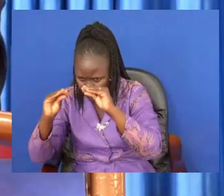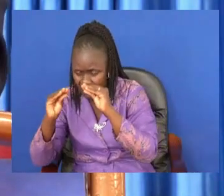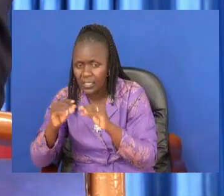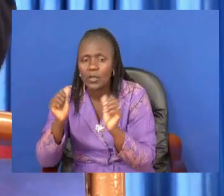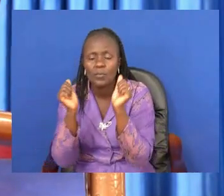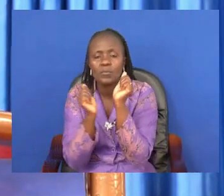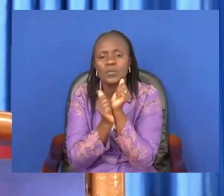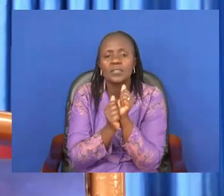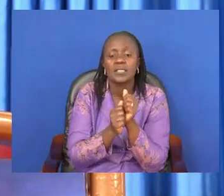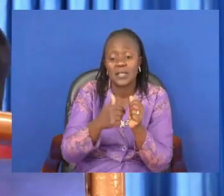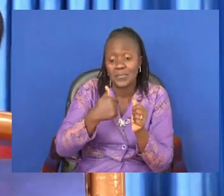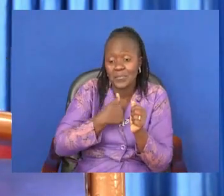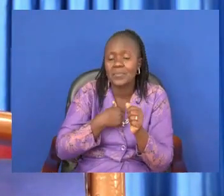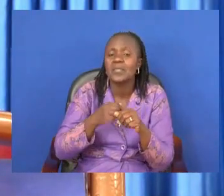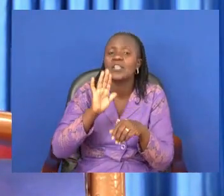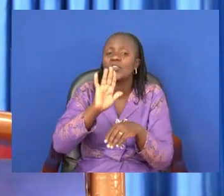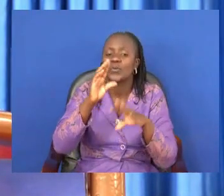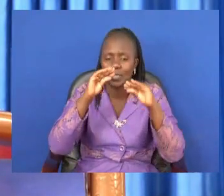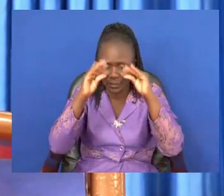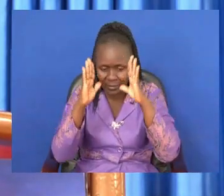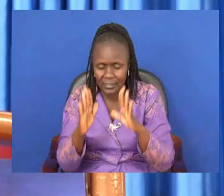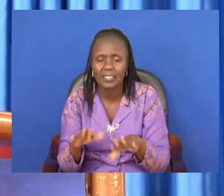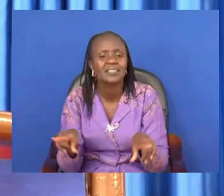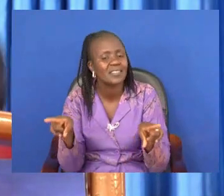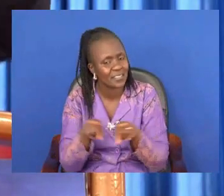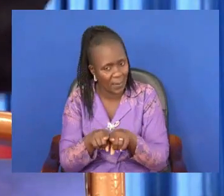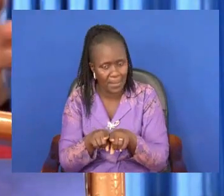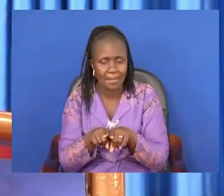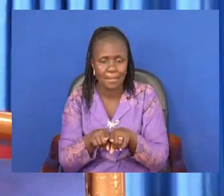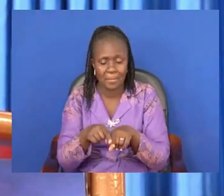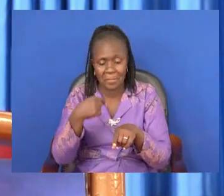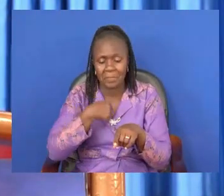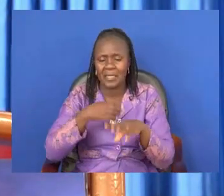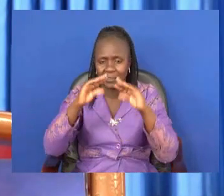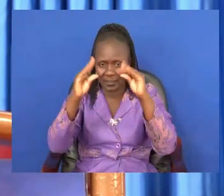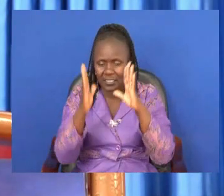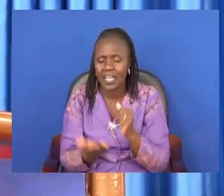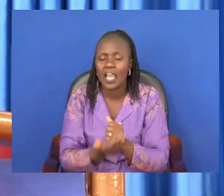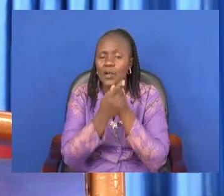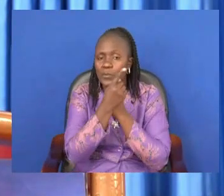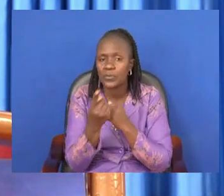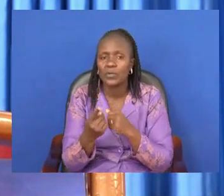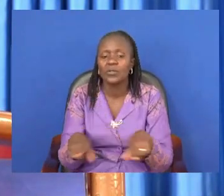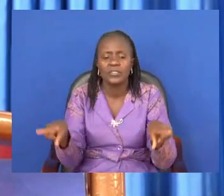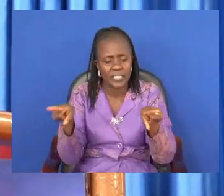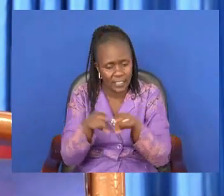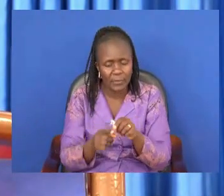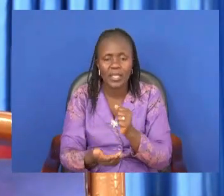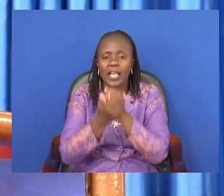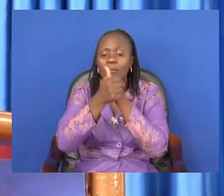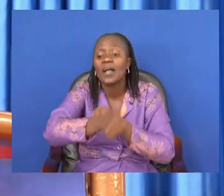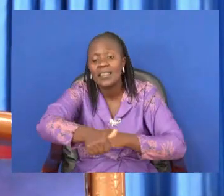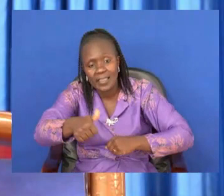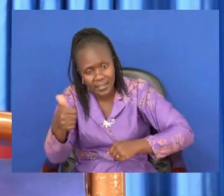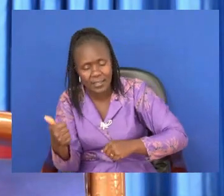is saying. I am your teacher. I want to produce teachers as well. I am your teacher. I have helped you. I want you also to go and help